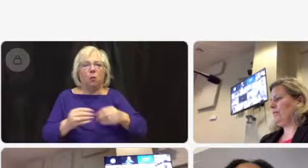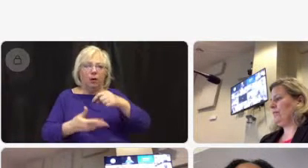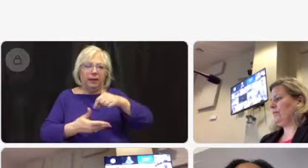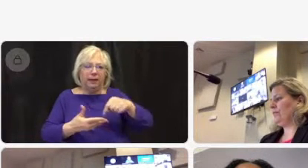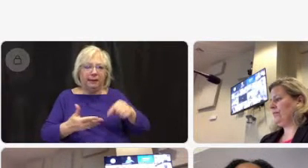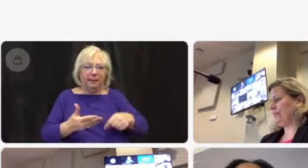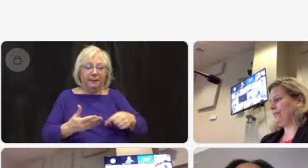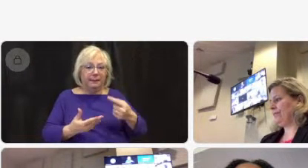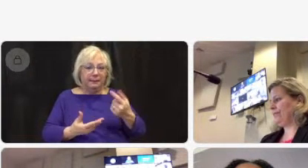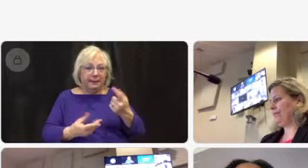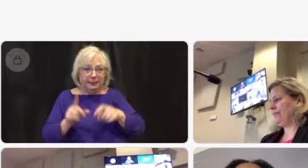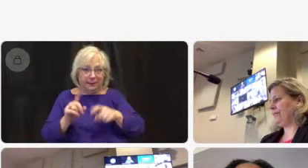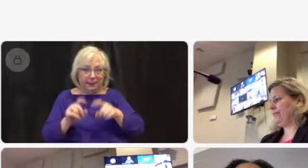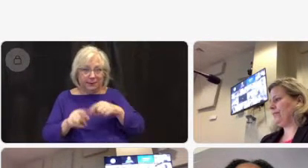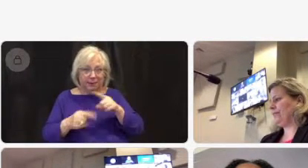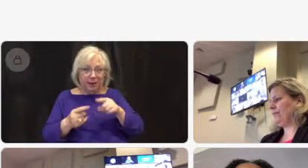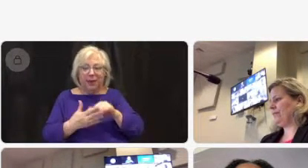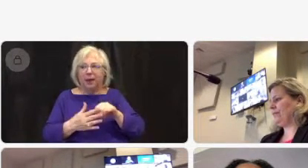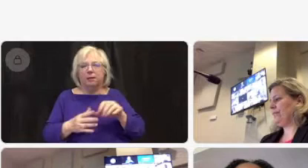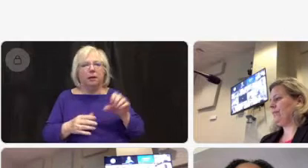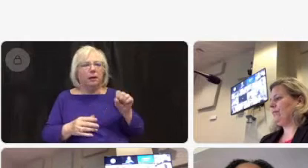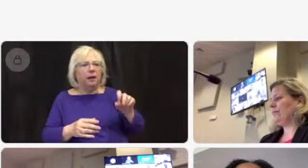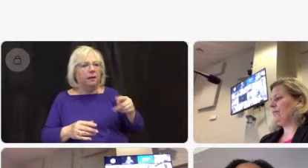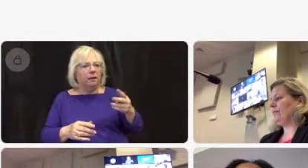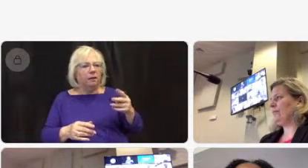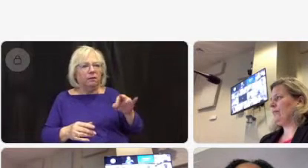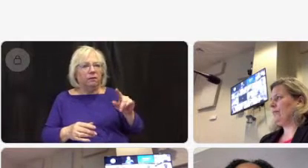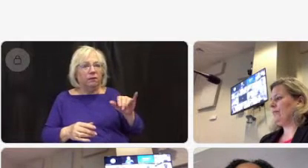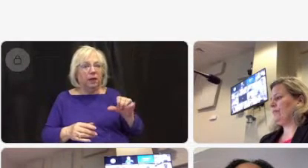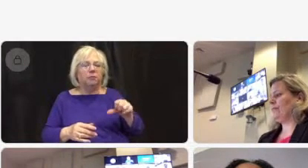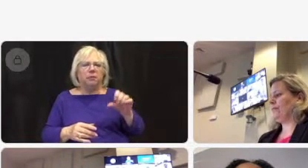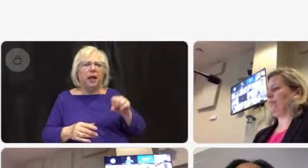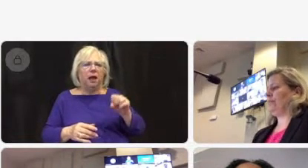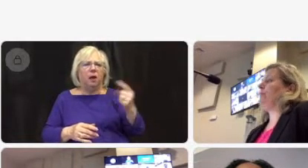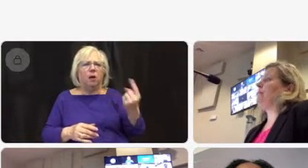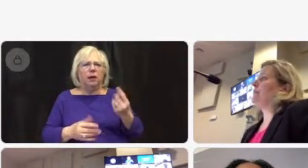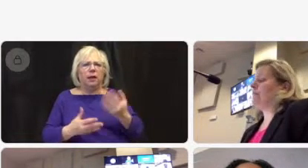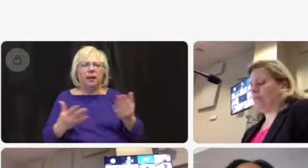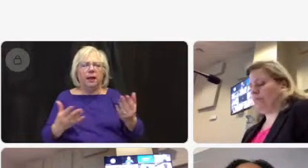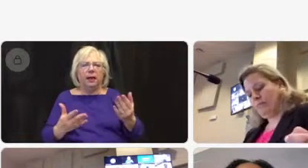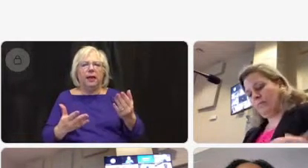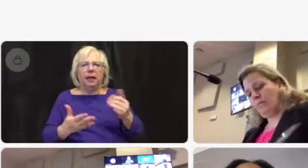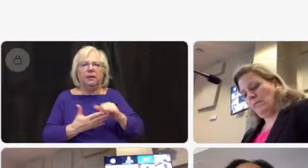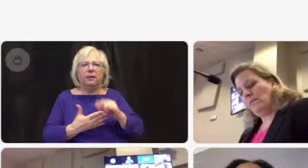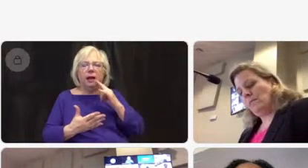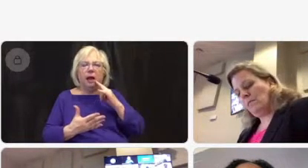Any questions about that? Yeah, Mayor, excuse me, the only thing I would add is that we get an update